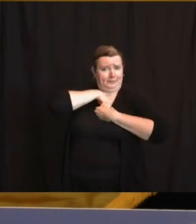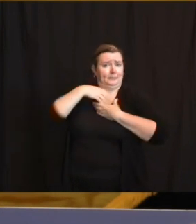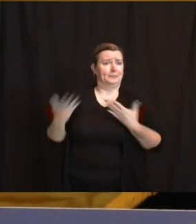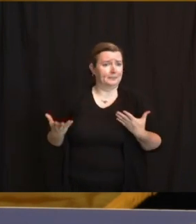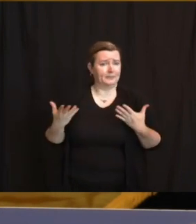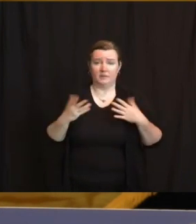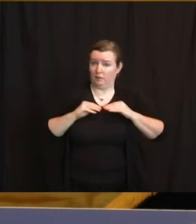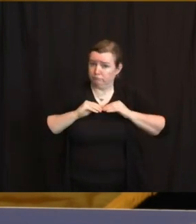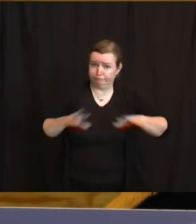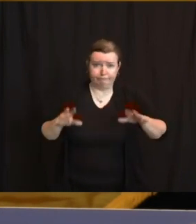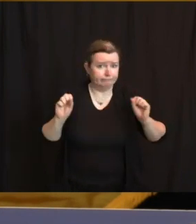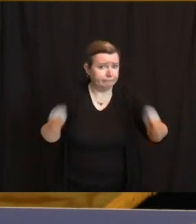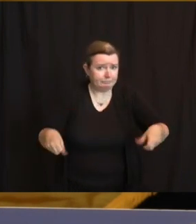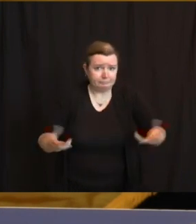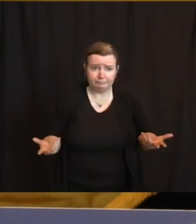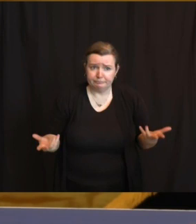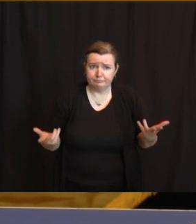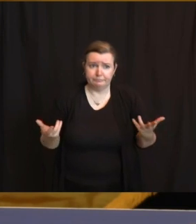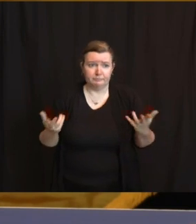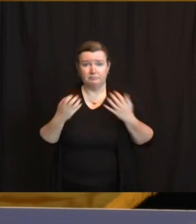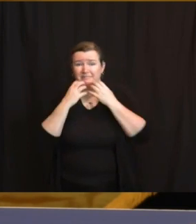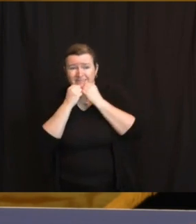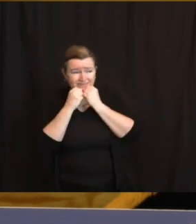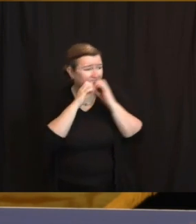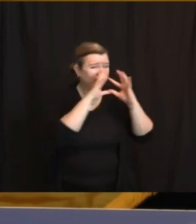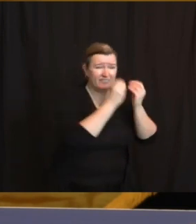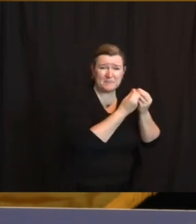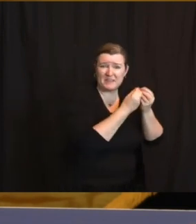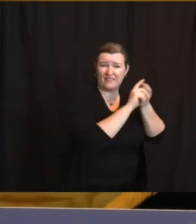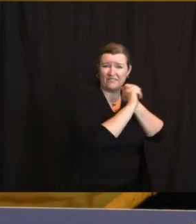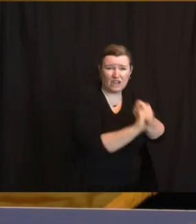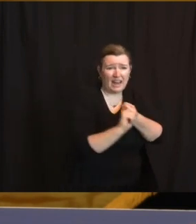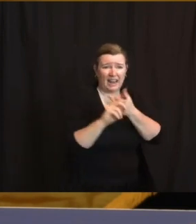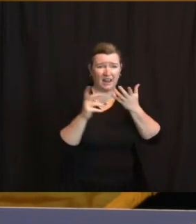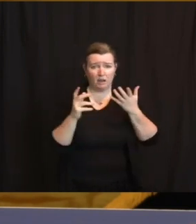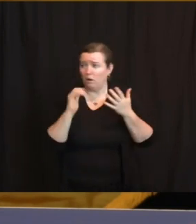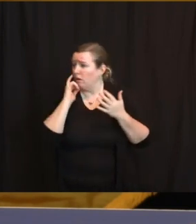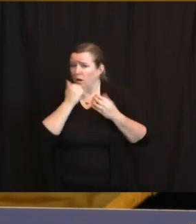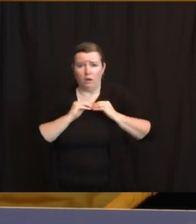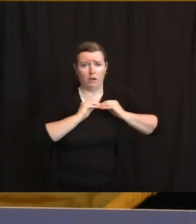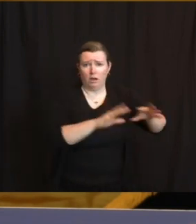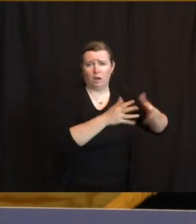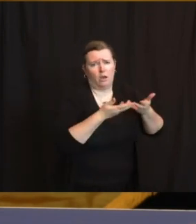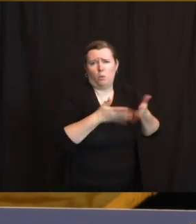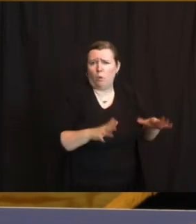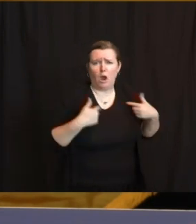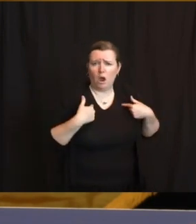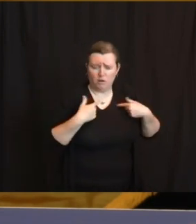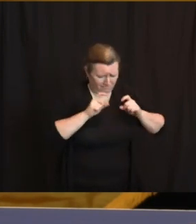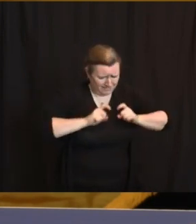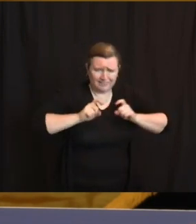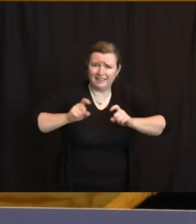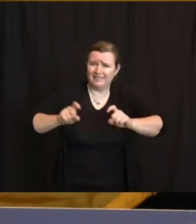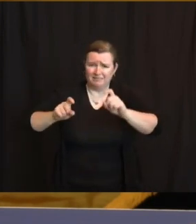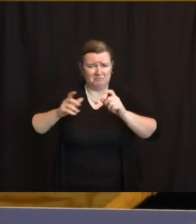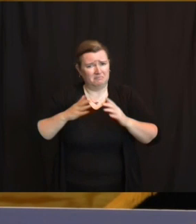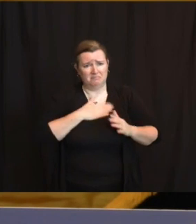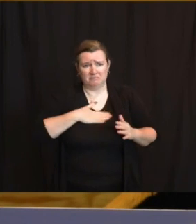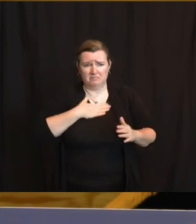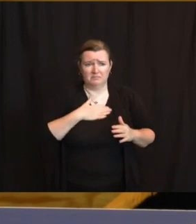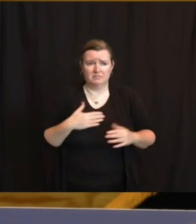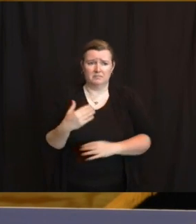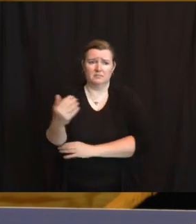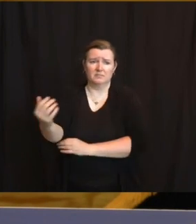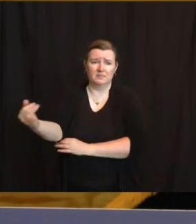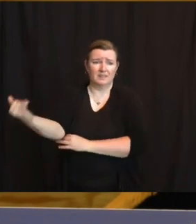including people you love the most. Additionally, if an individual was exposed to someone with COVID-19, they should